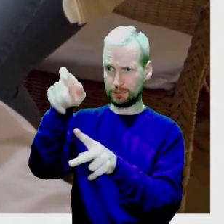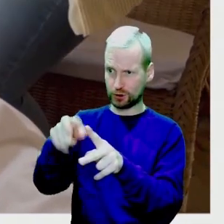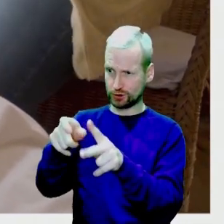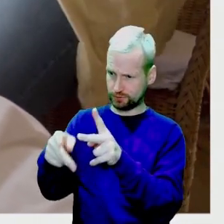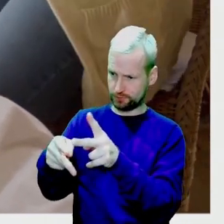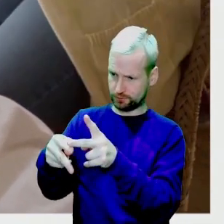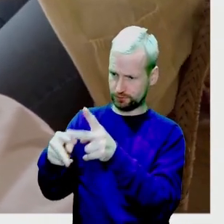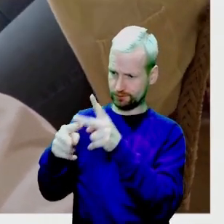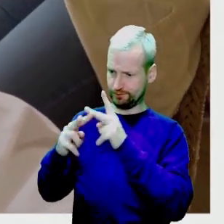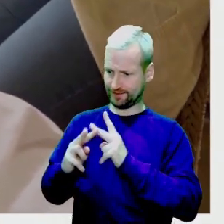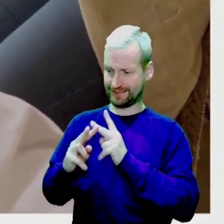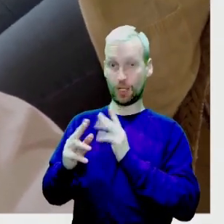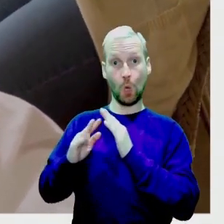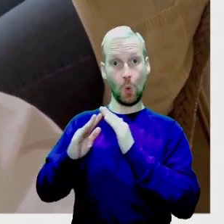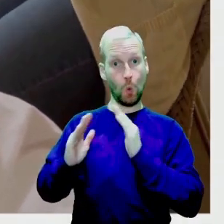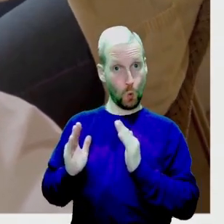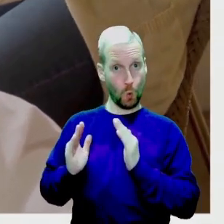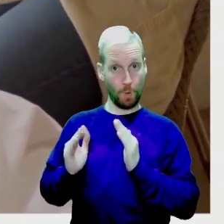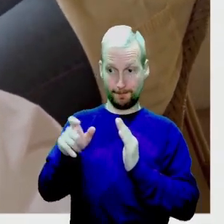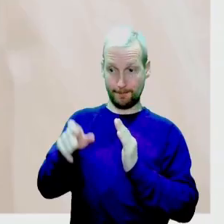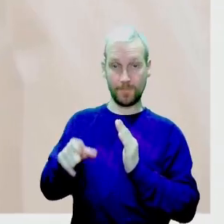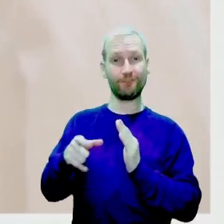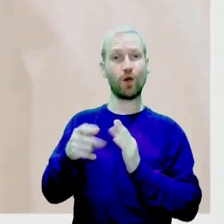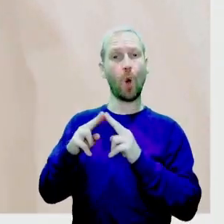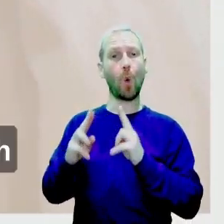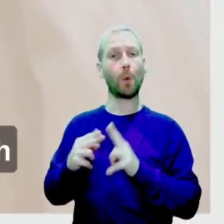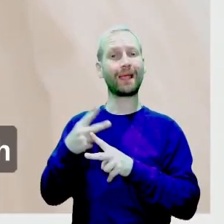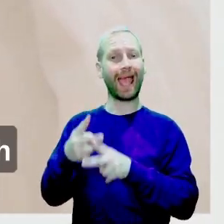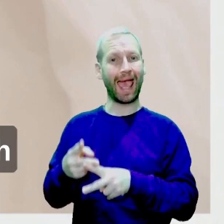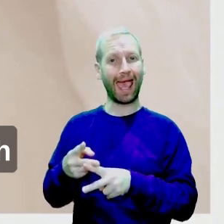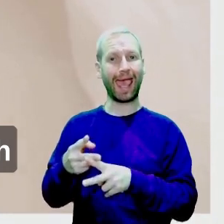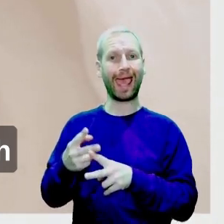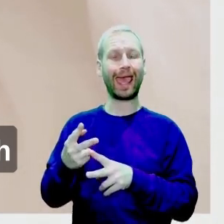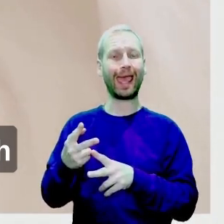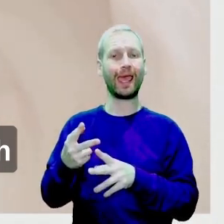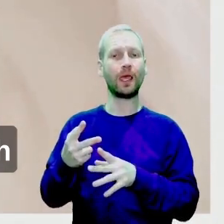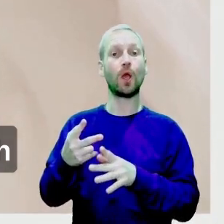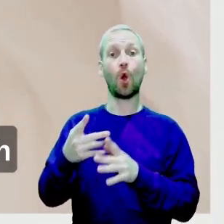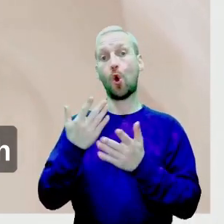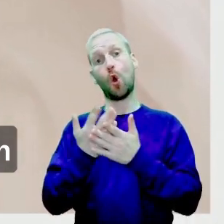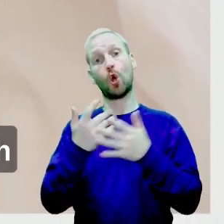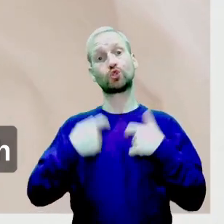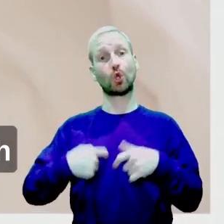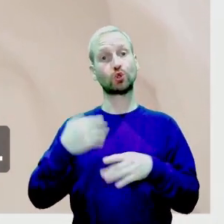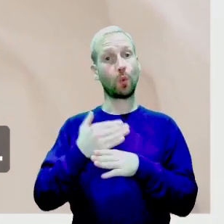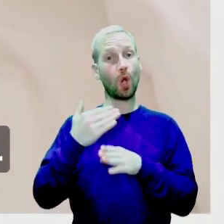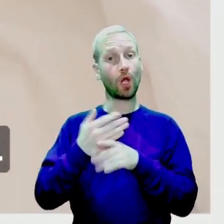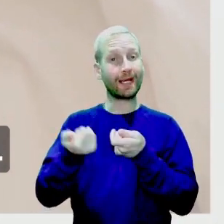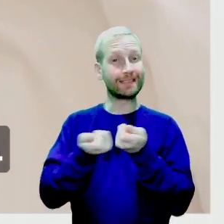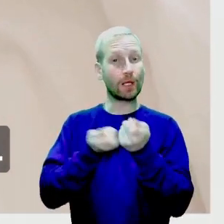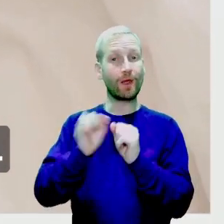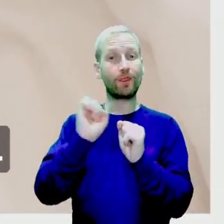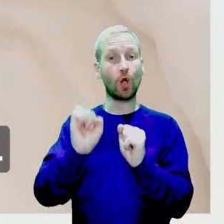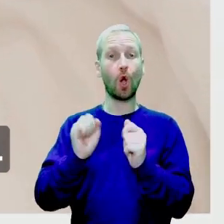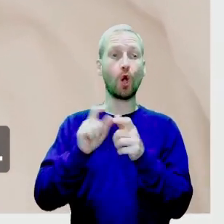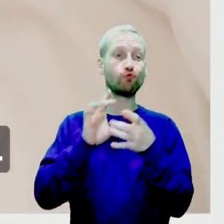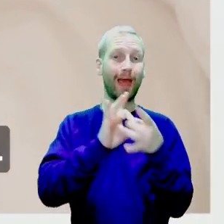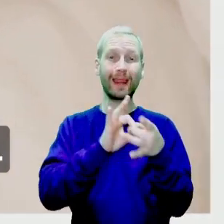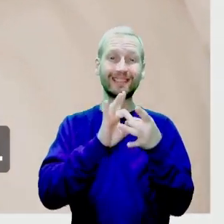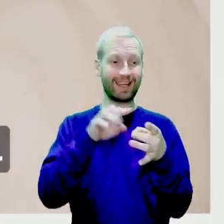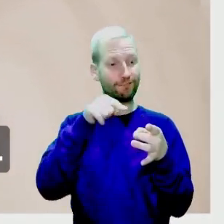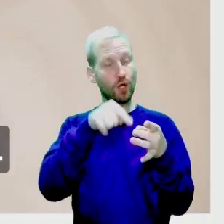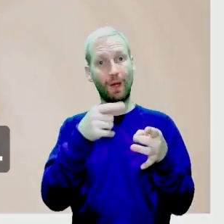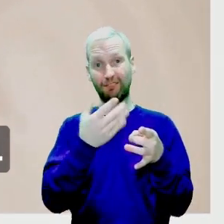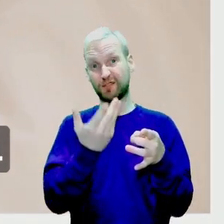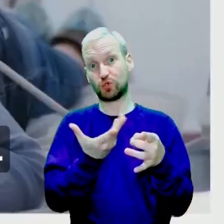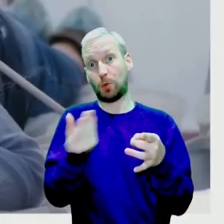who's providing some form of domiciliary care, or it could be a social worker who's dealing with your relative who's got some form